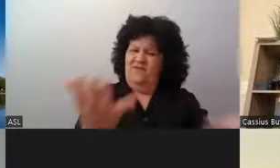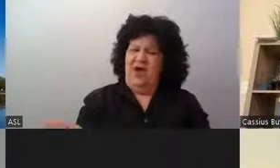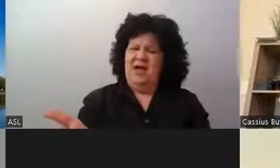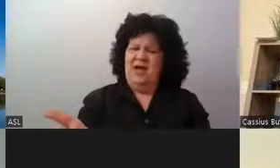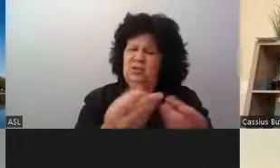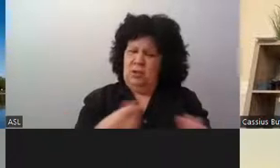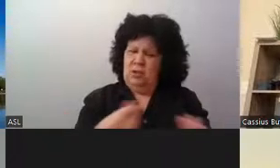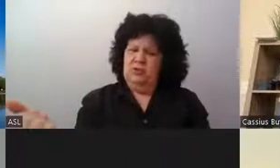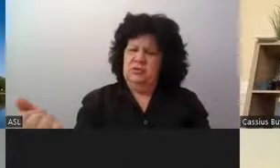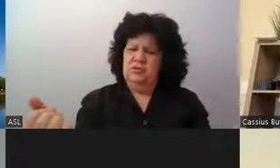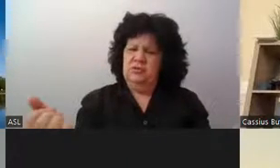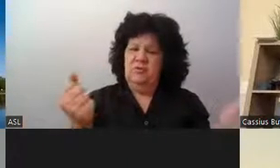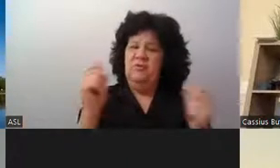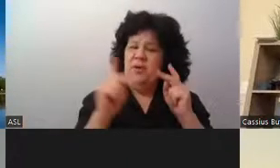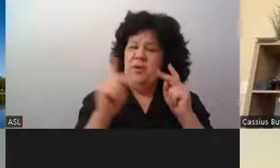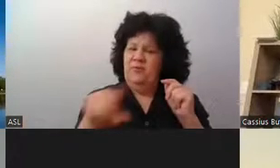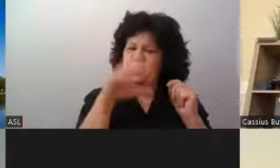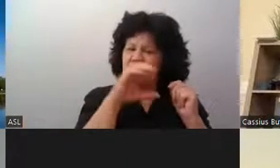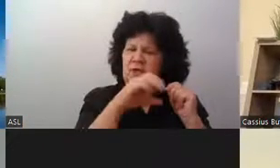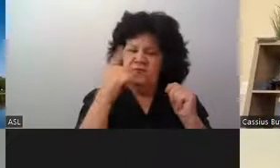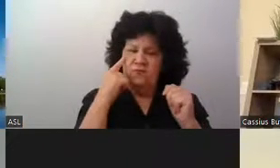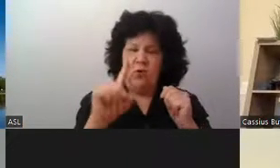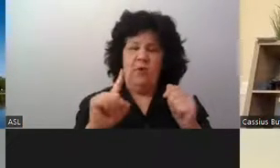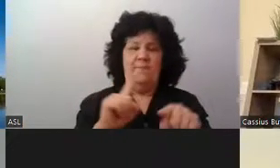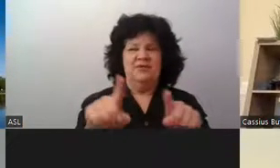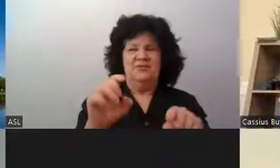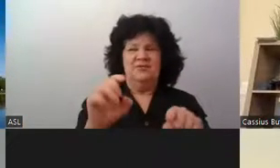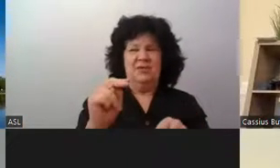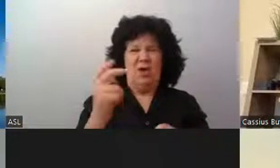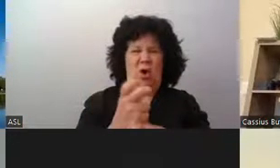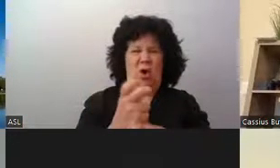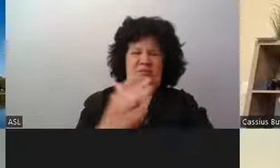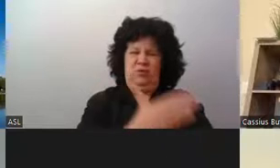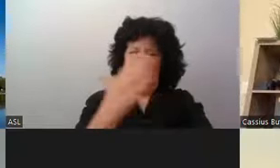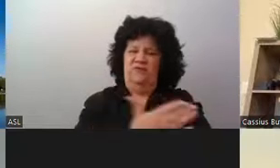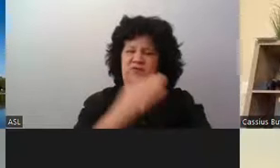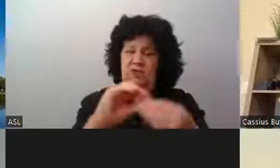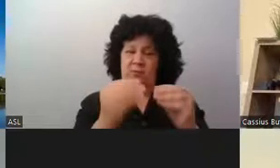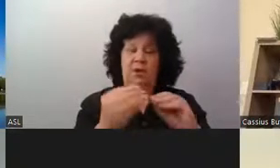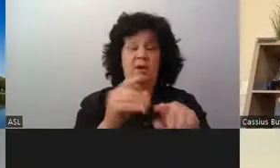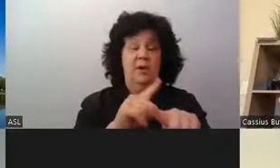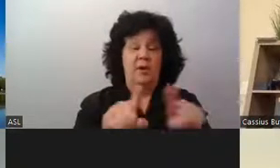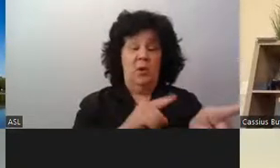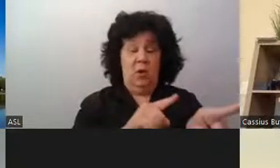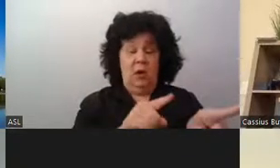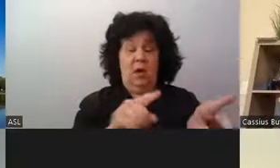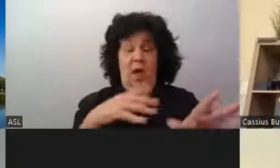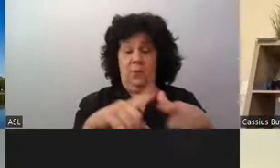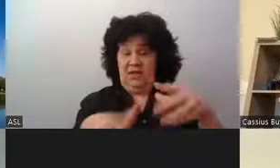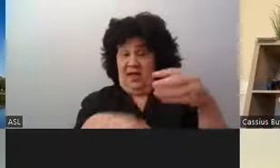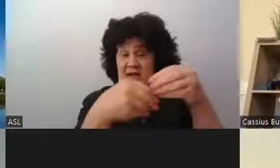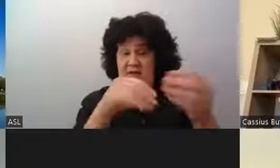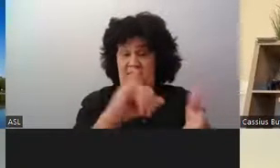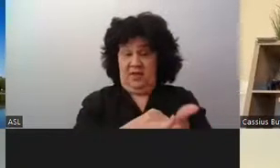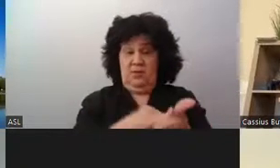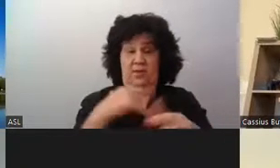to ramp up the numbers. One of the things I will say is that we intentionally built the tool so that feds can use